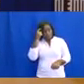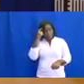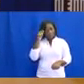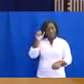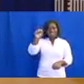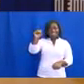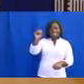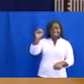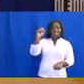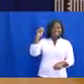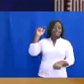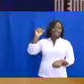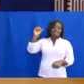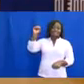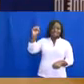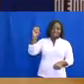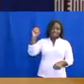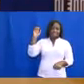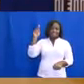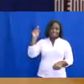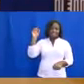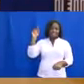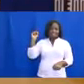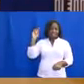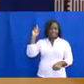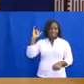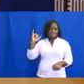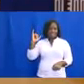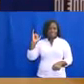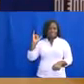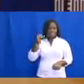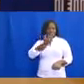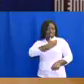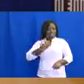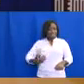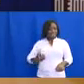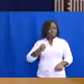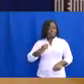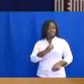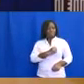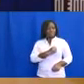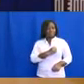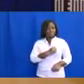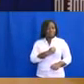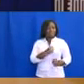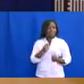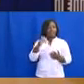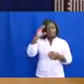of 2nd D. Takaradi Metropolis. The chief executive of the 2nd D. Takaradi Metropolitan Assembly.